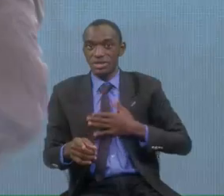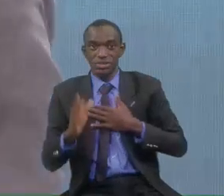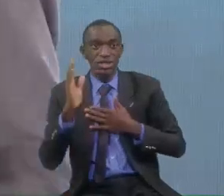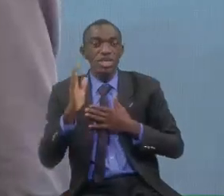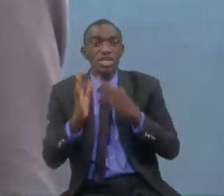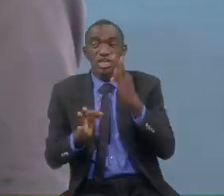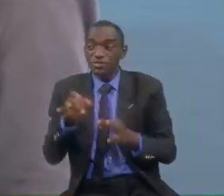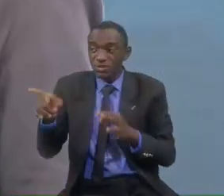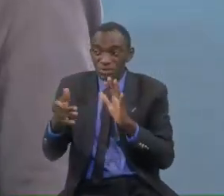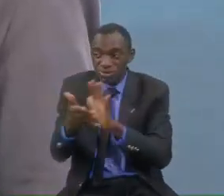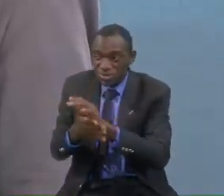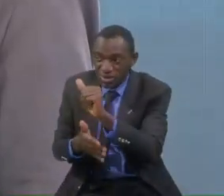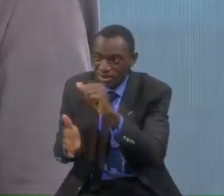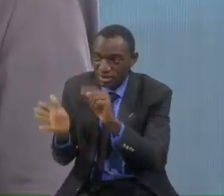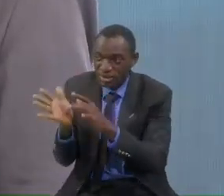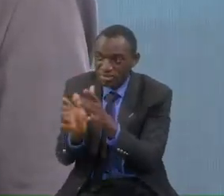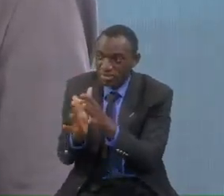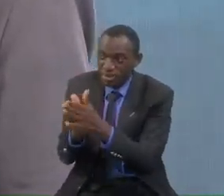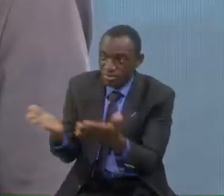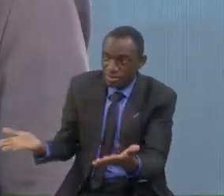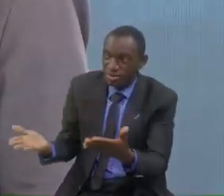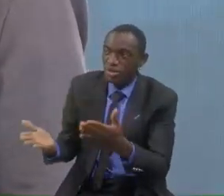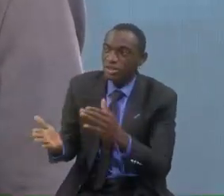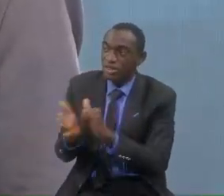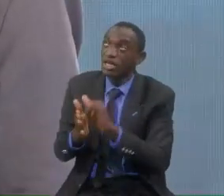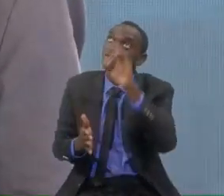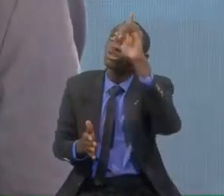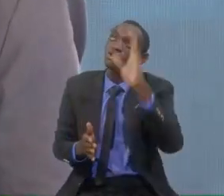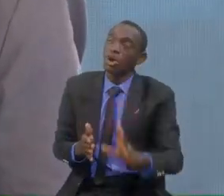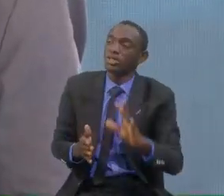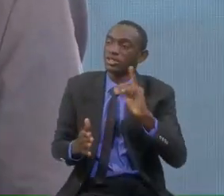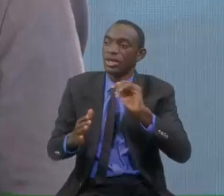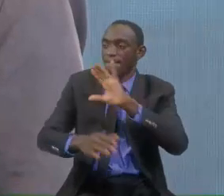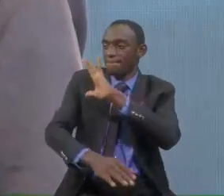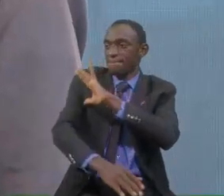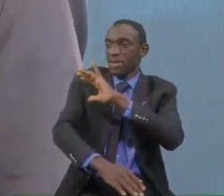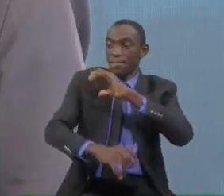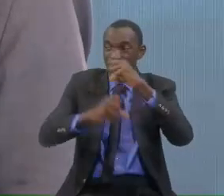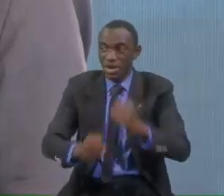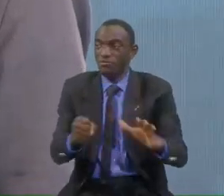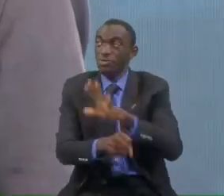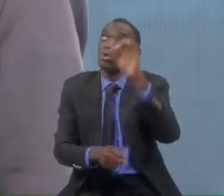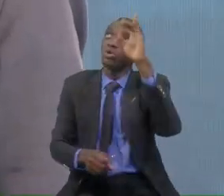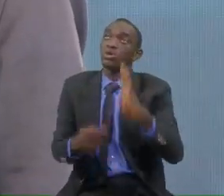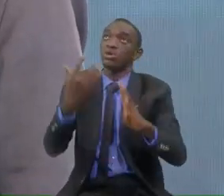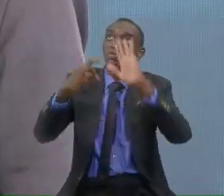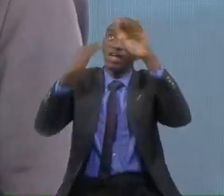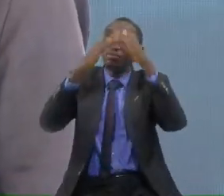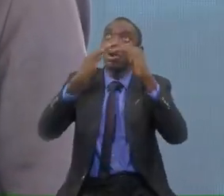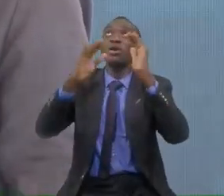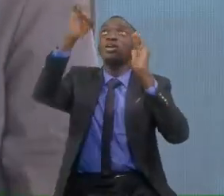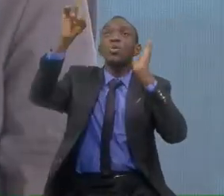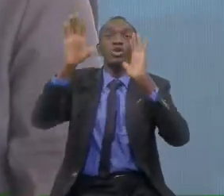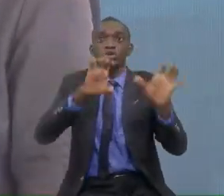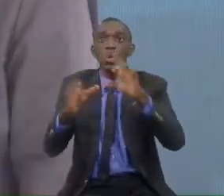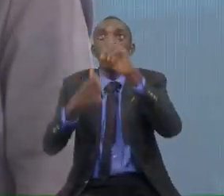Scriptures? That God, the mighty God of heaven, will do what he said he will do.